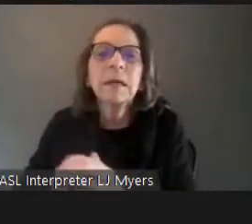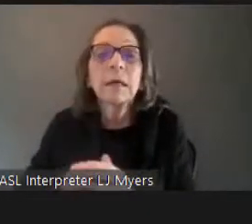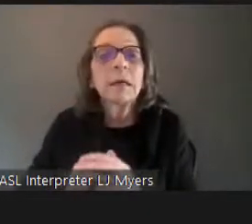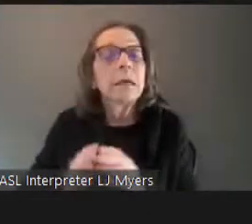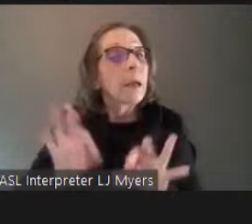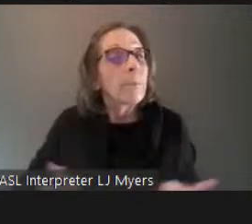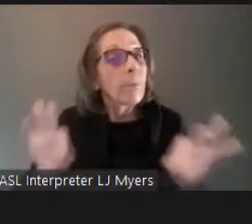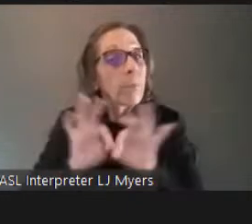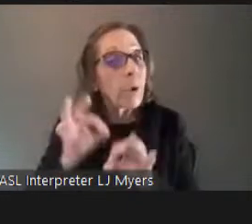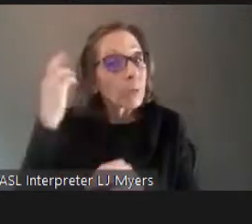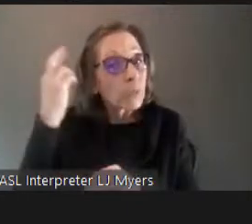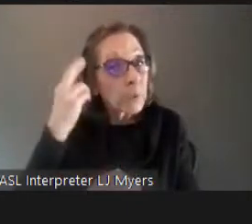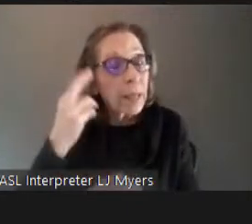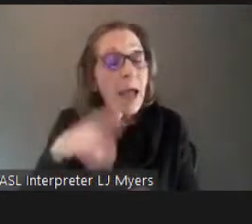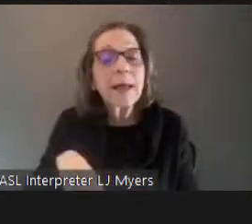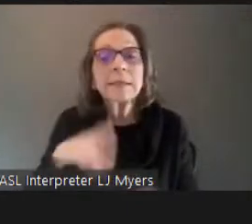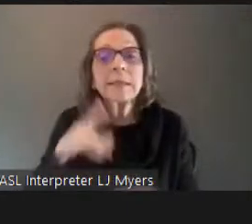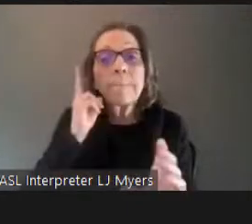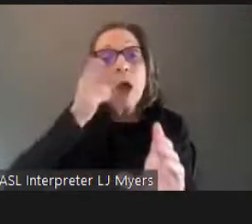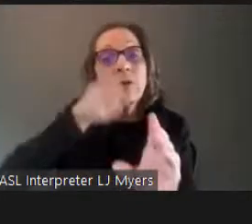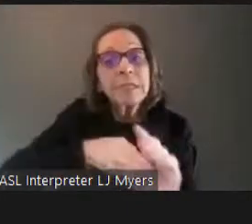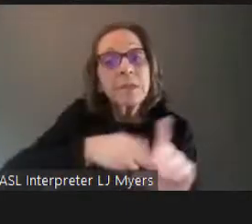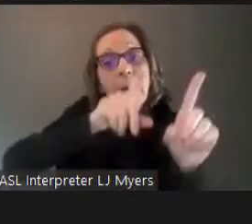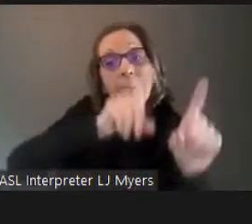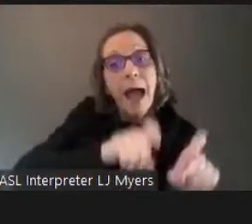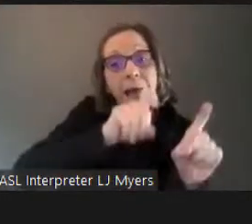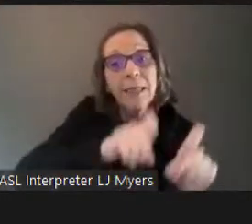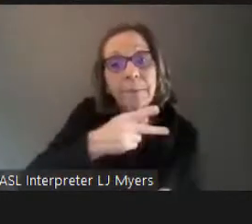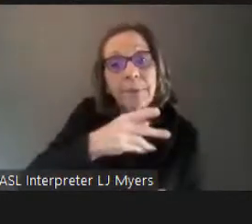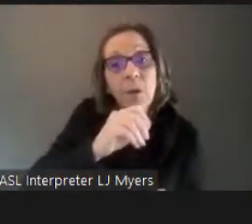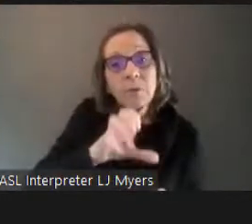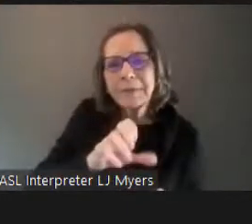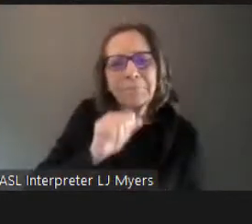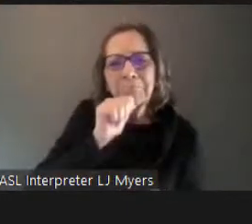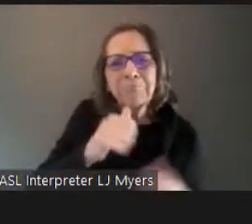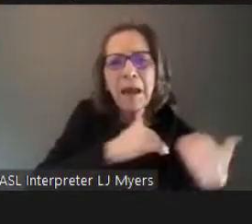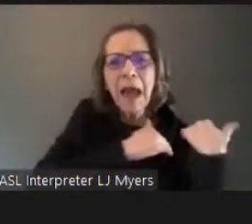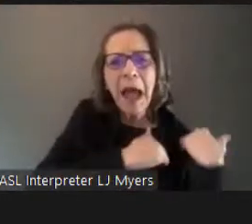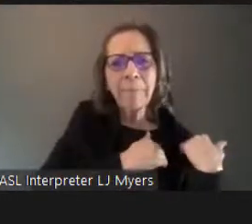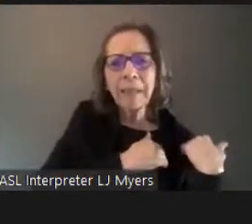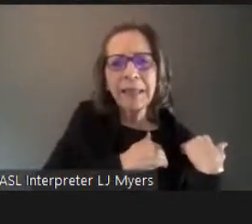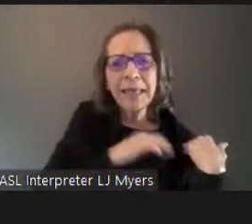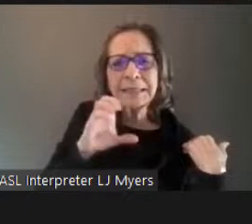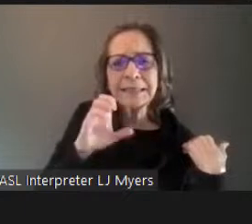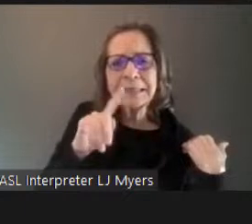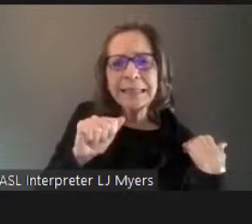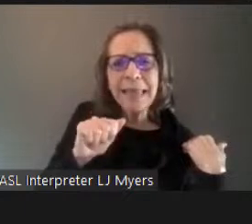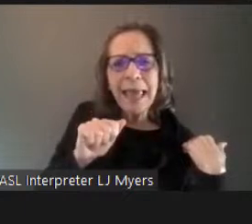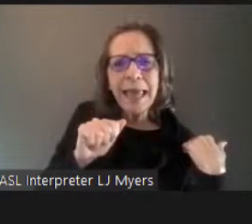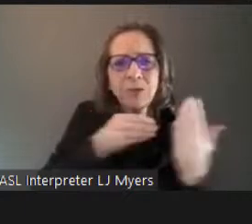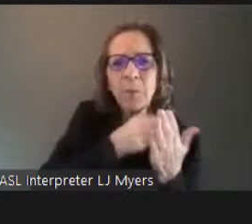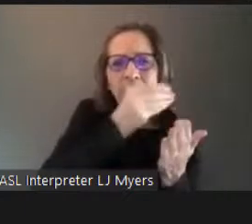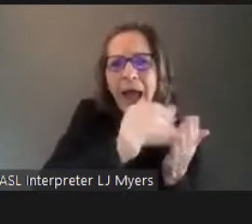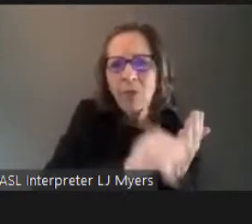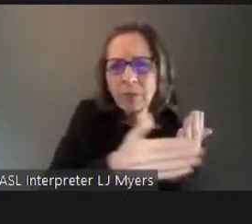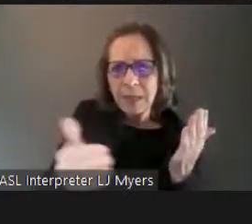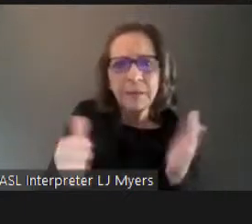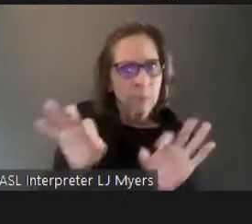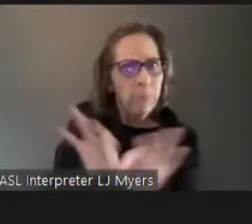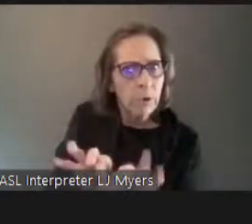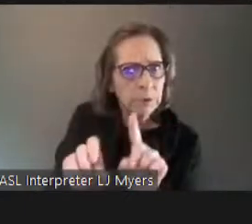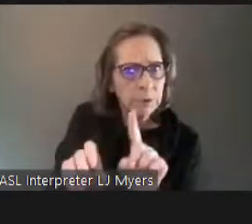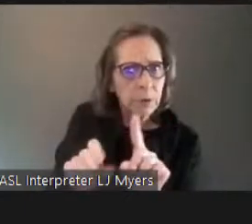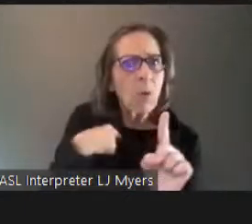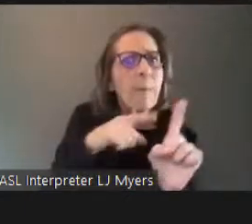important to know is that participation in the pilot or POC, doesn't obligate CTA to purchase or acquire any of the items. That's really important. We're